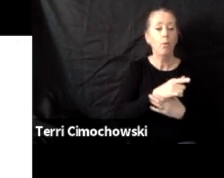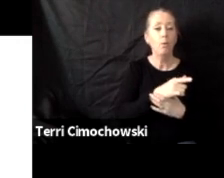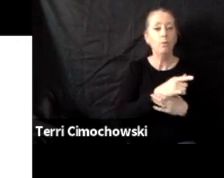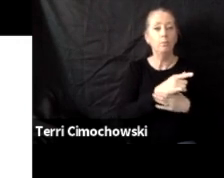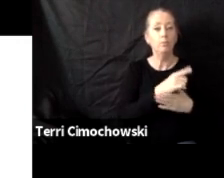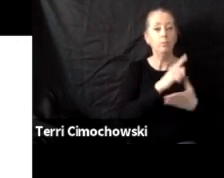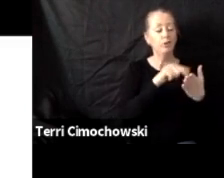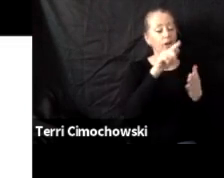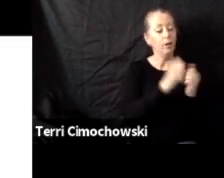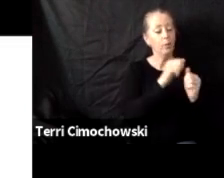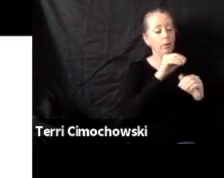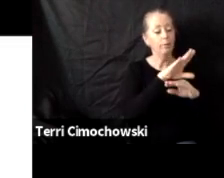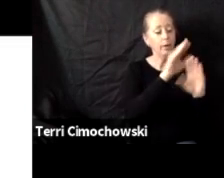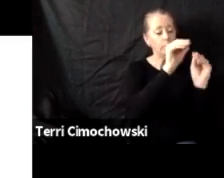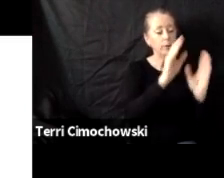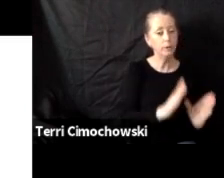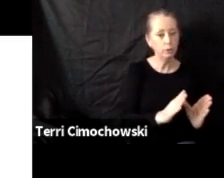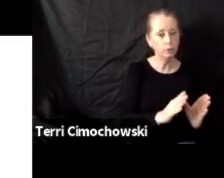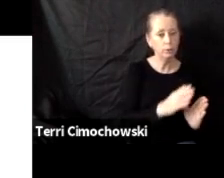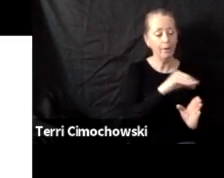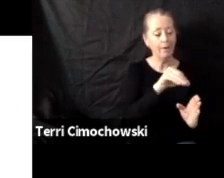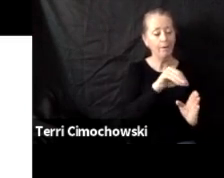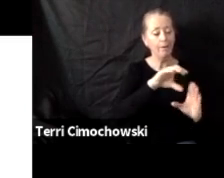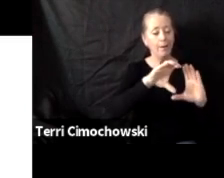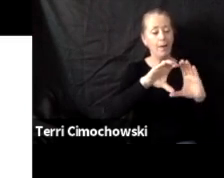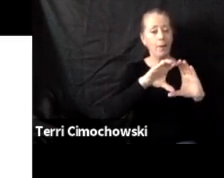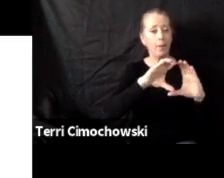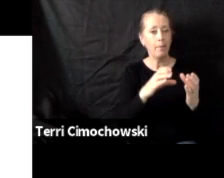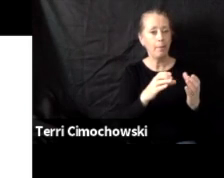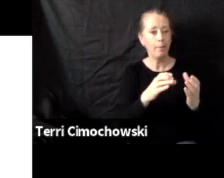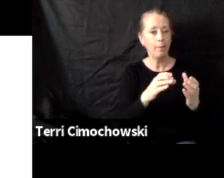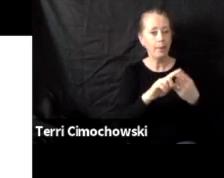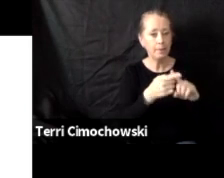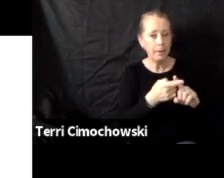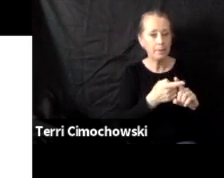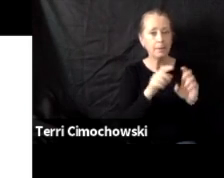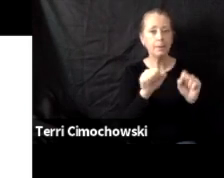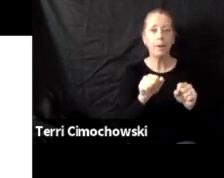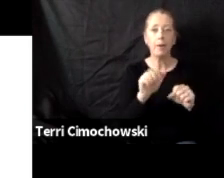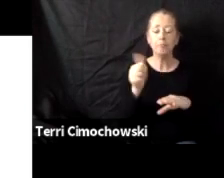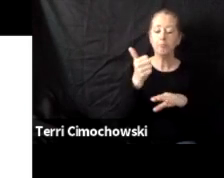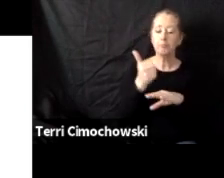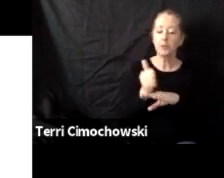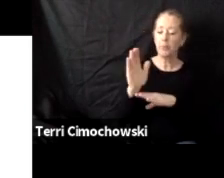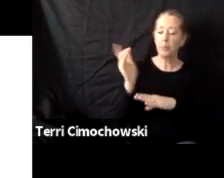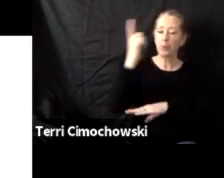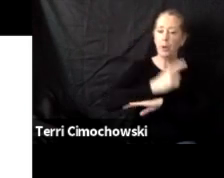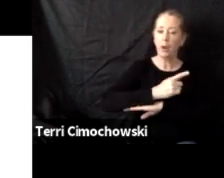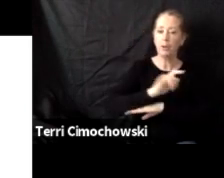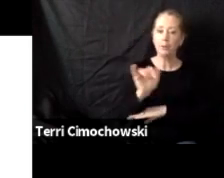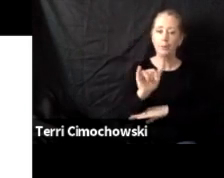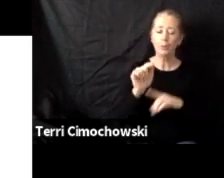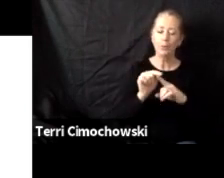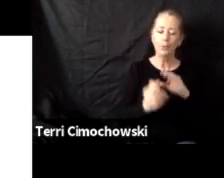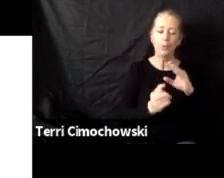check in with their advisory teacher and fellow classmates. It's a place where they can really set the stage for their day, similar to a morning meeting,